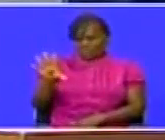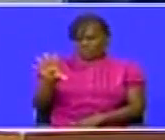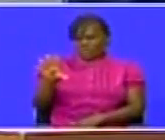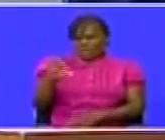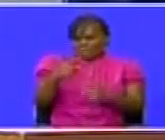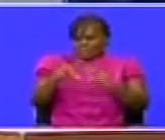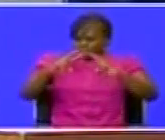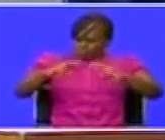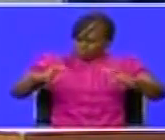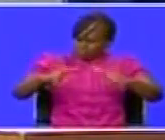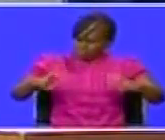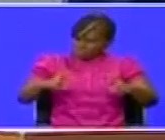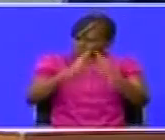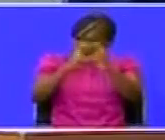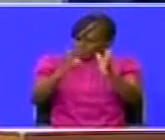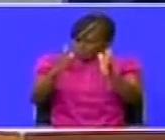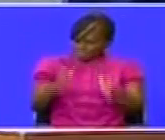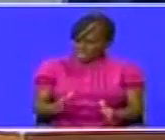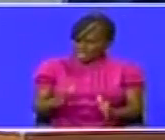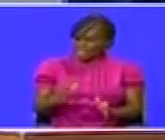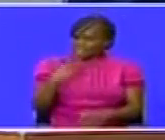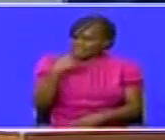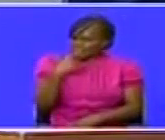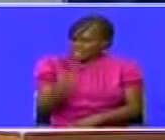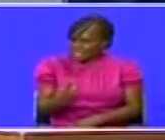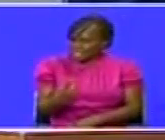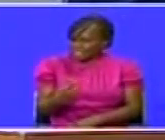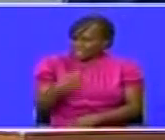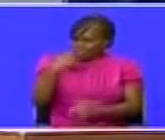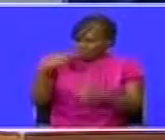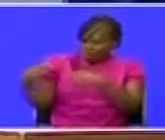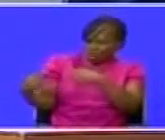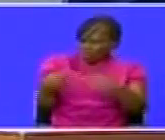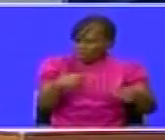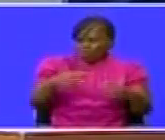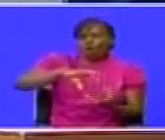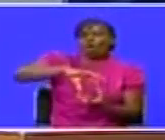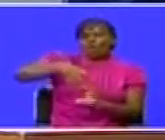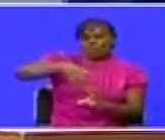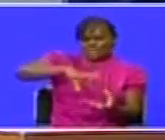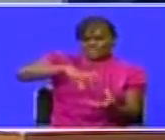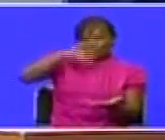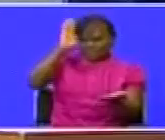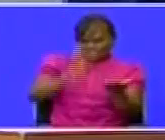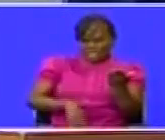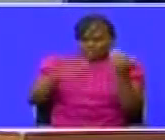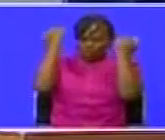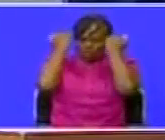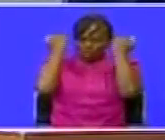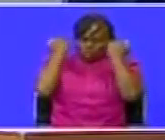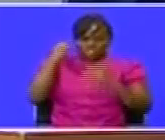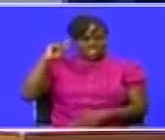KTN's investigations editor, Dennis Onsarigo, reports, the tussle may be far more complicated than even what the court papers